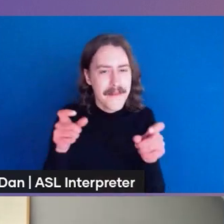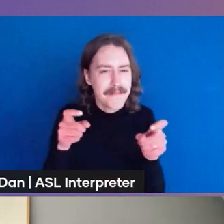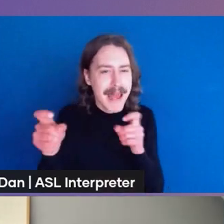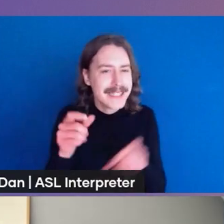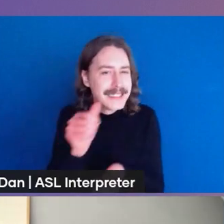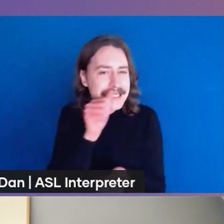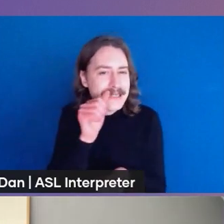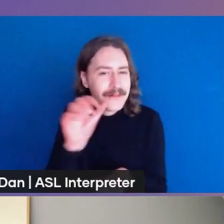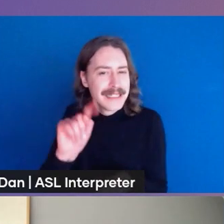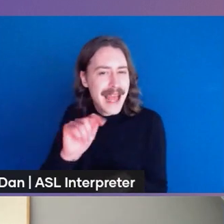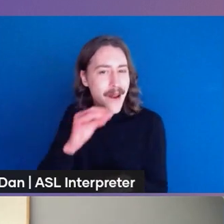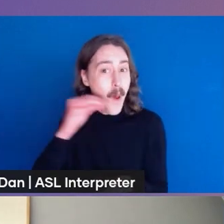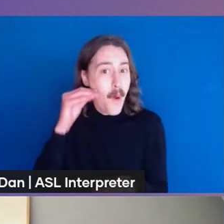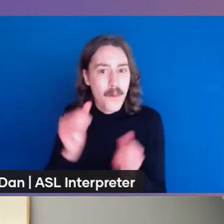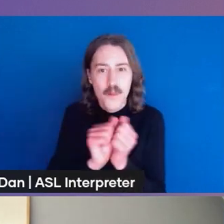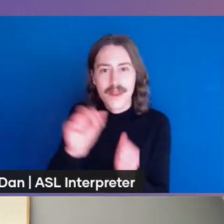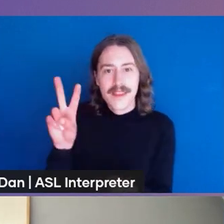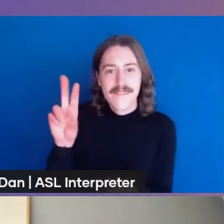Vault and Boundary today.